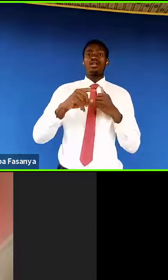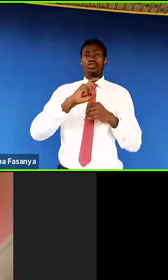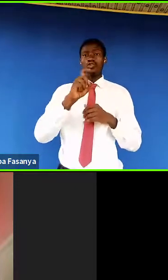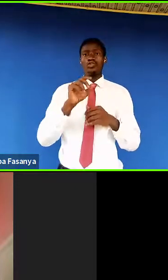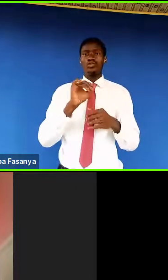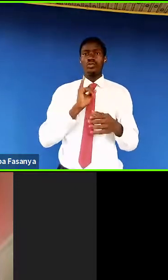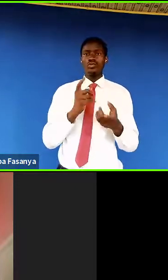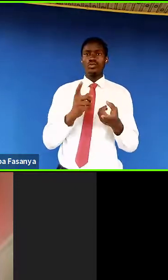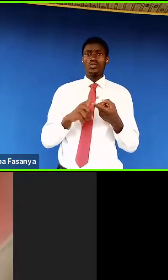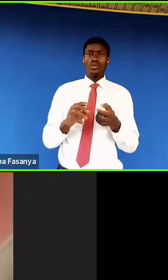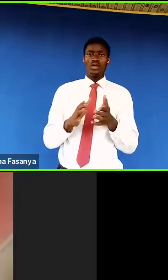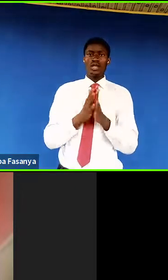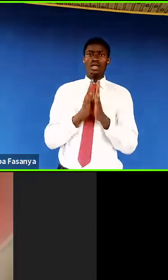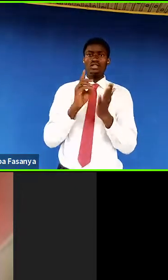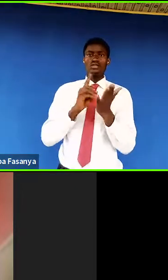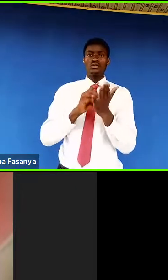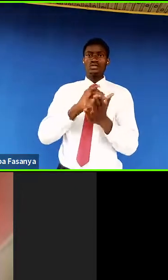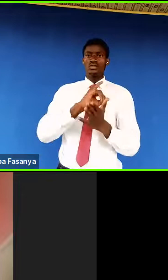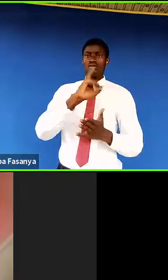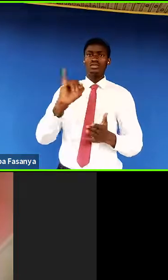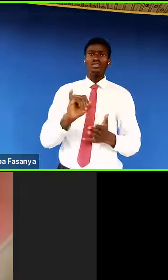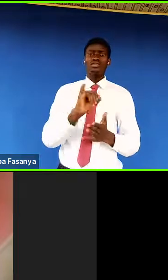My last question is this.